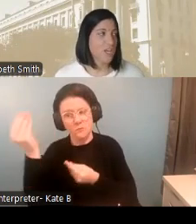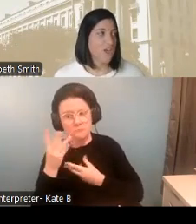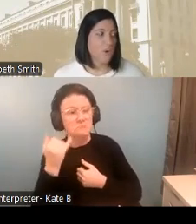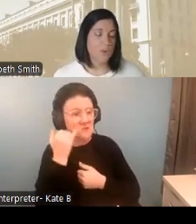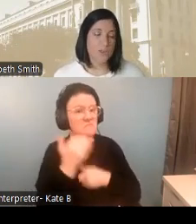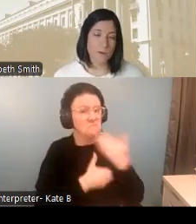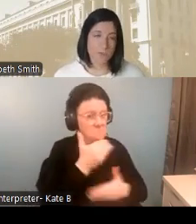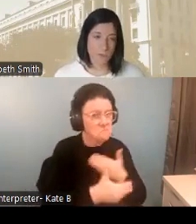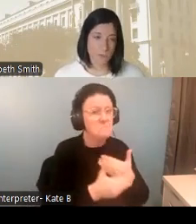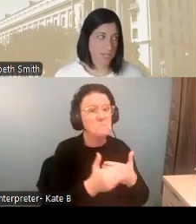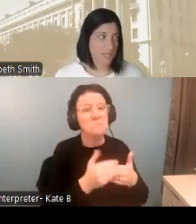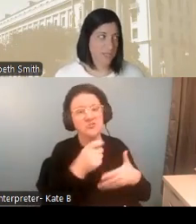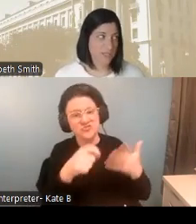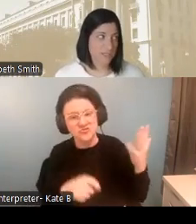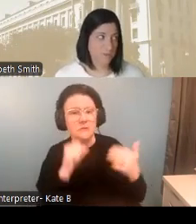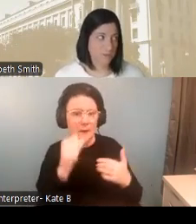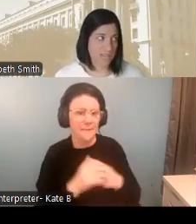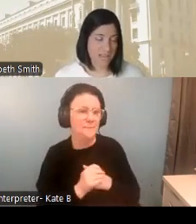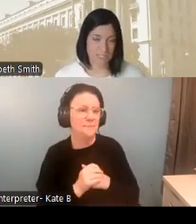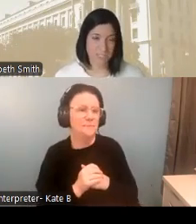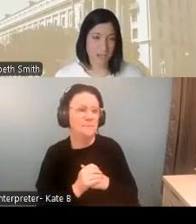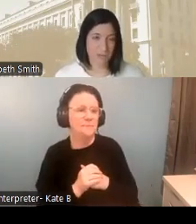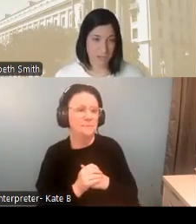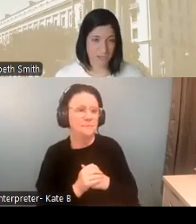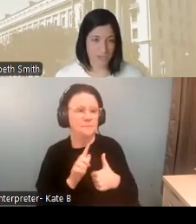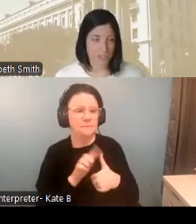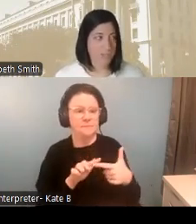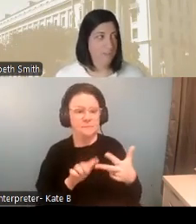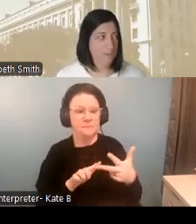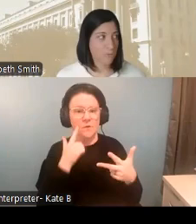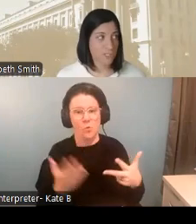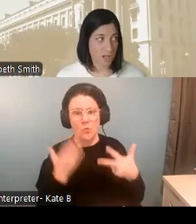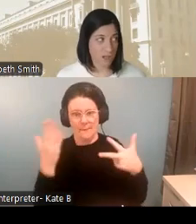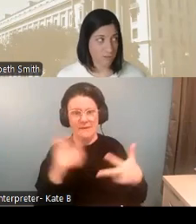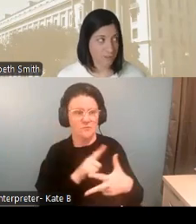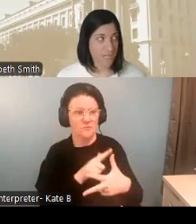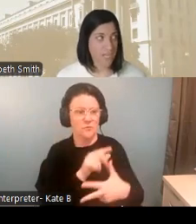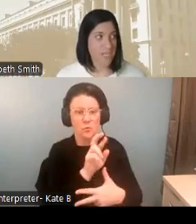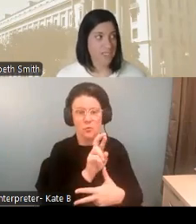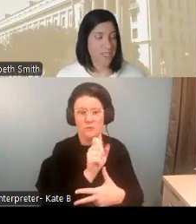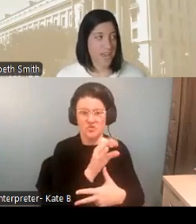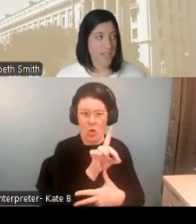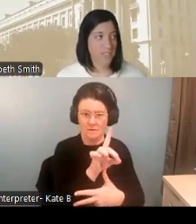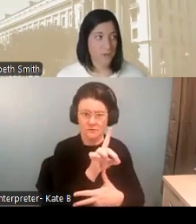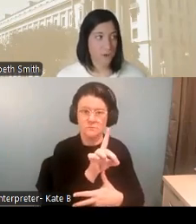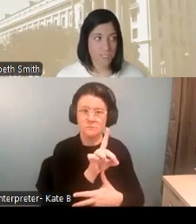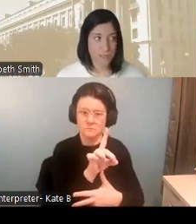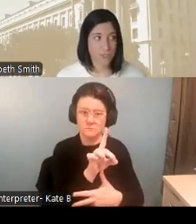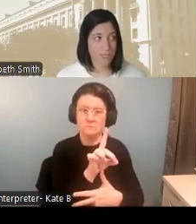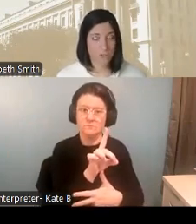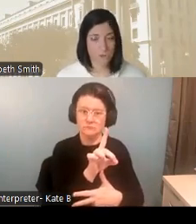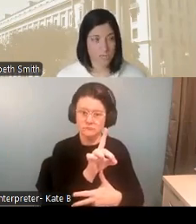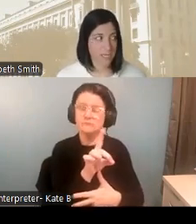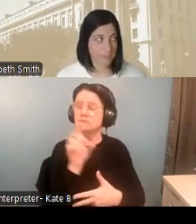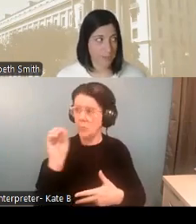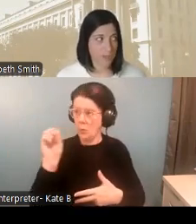recommendations. There are 3 statuses of recommendations. Resolved is that OVW